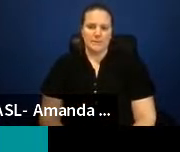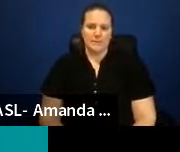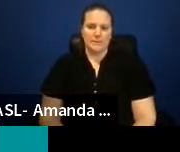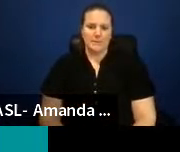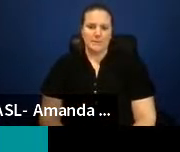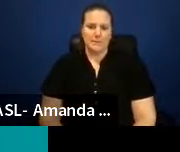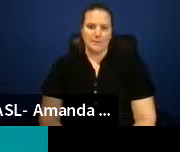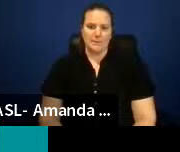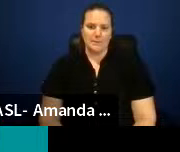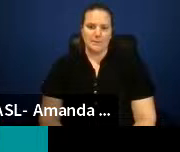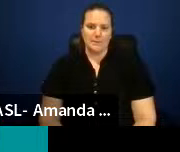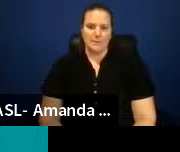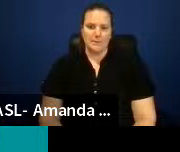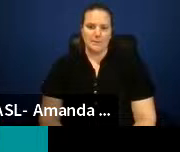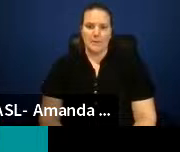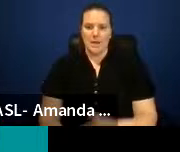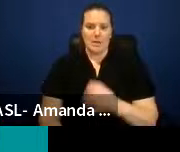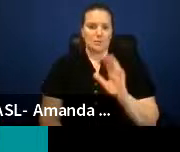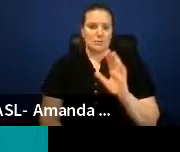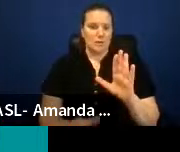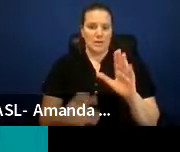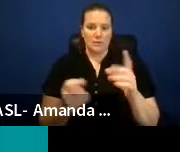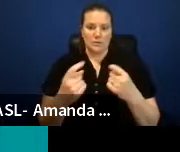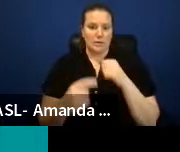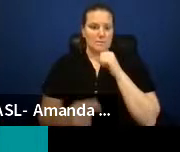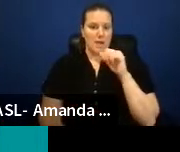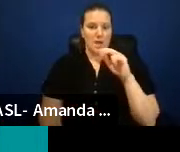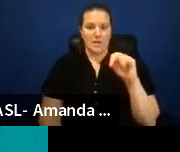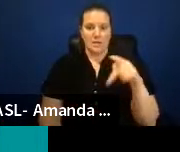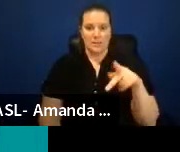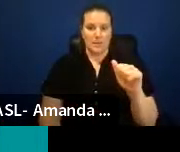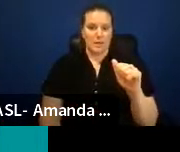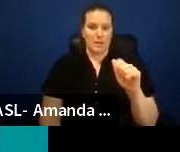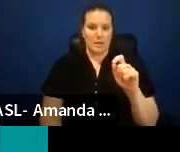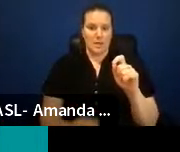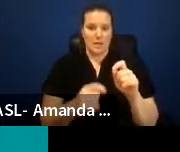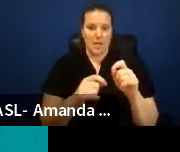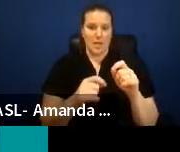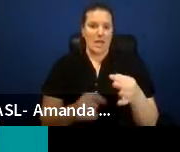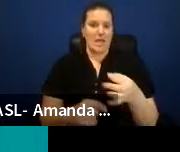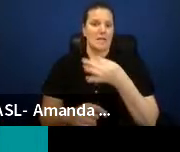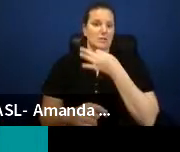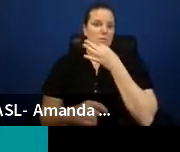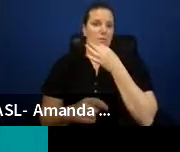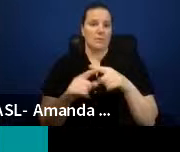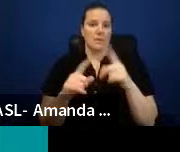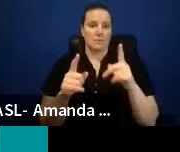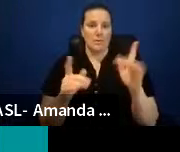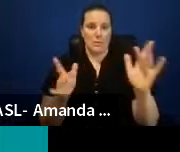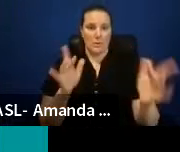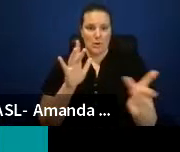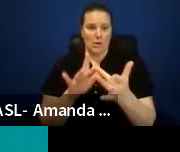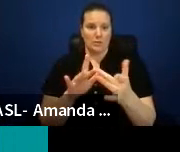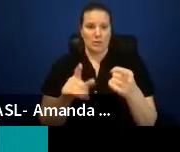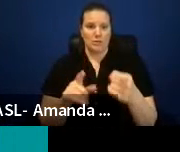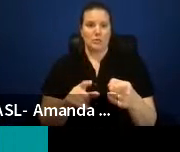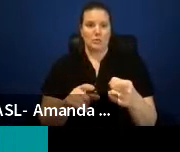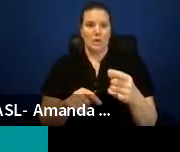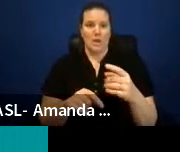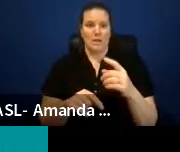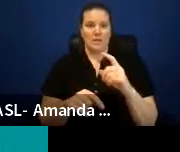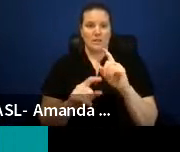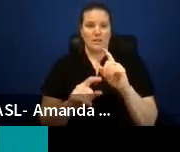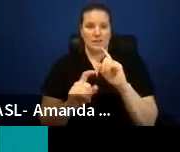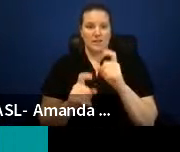am not the NEPA expert, but we will get someone, Walter, to contact you and let you know what the right answer is. I could give you an